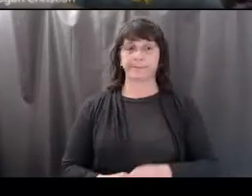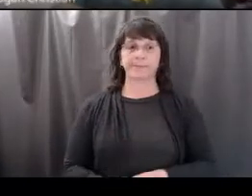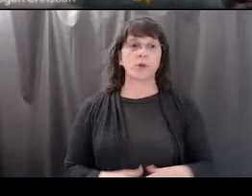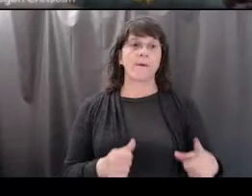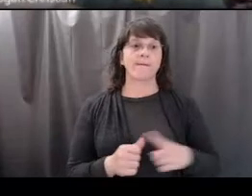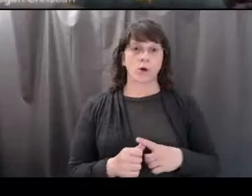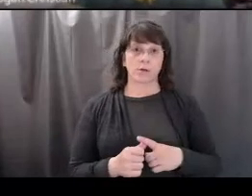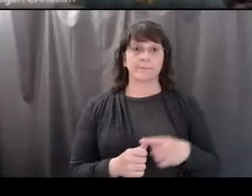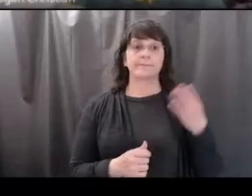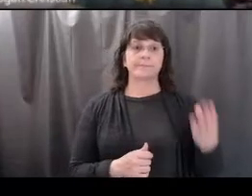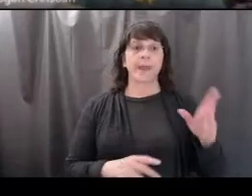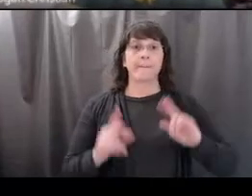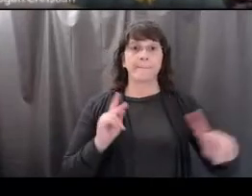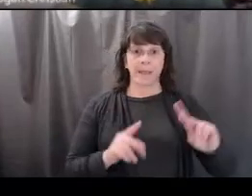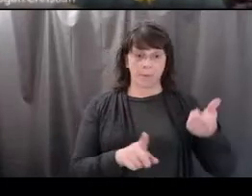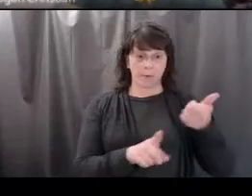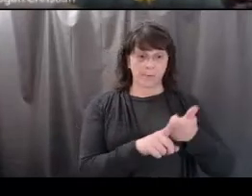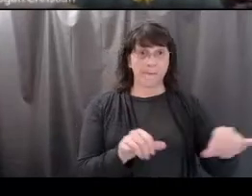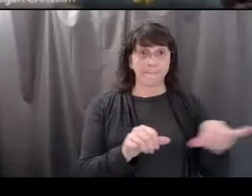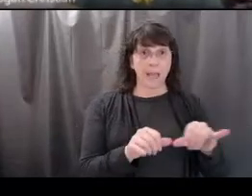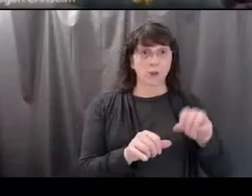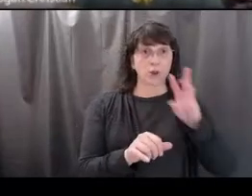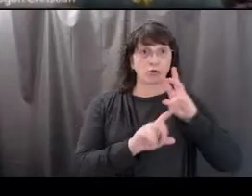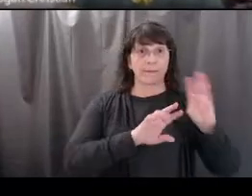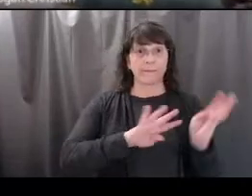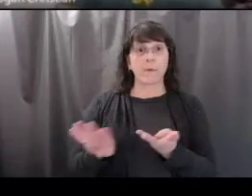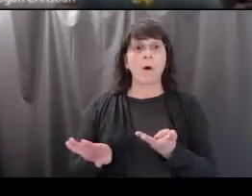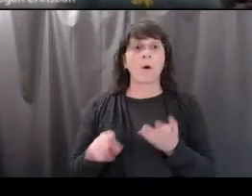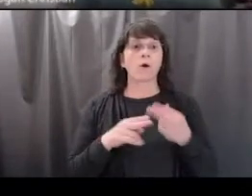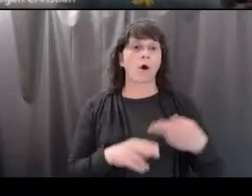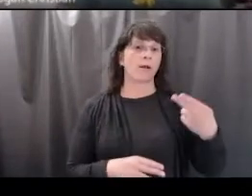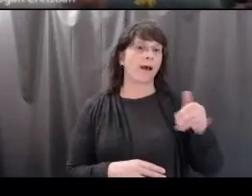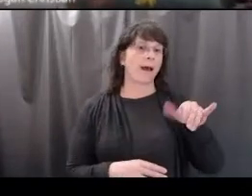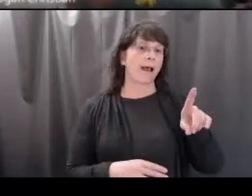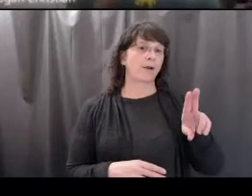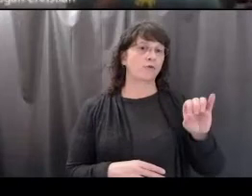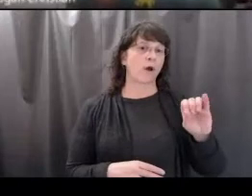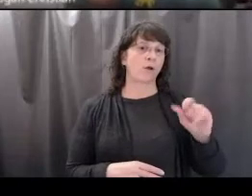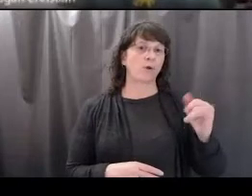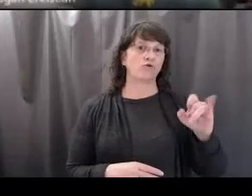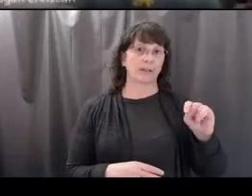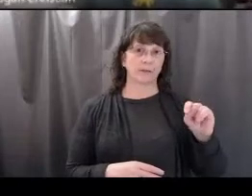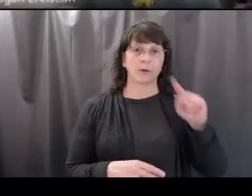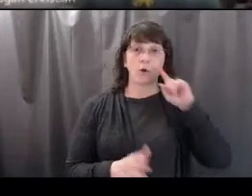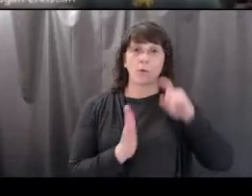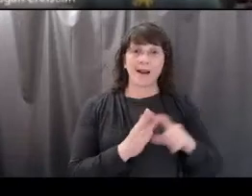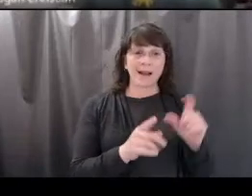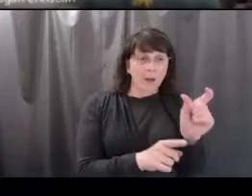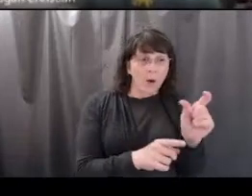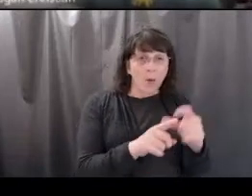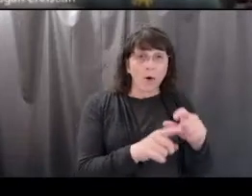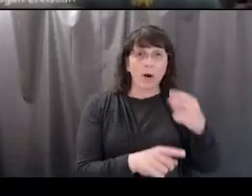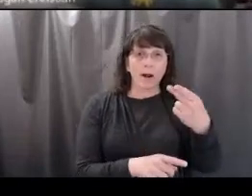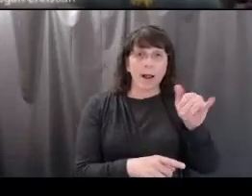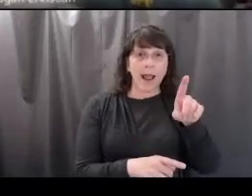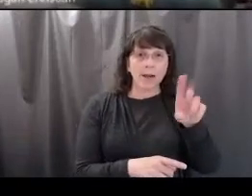first of all, people who measure stream flow are called hydrologists. You probably recognize the word hydro from within that word,